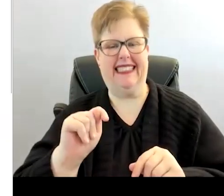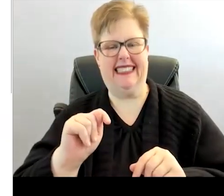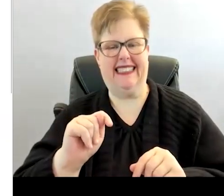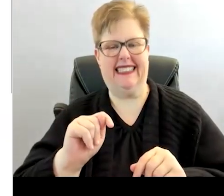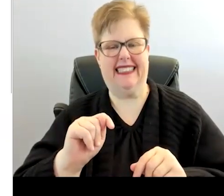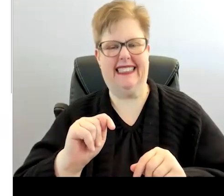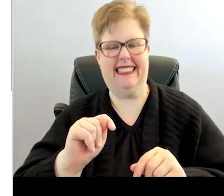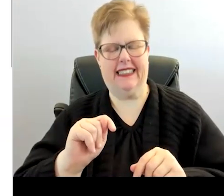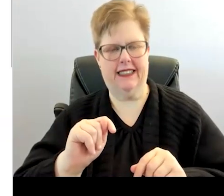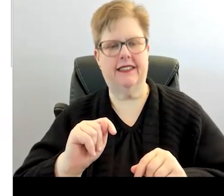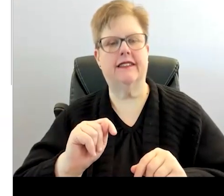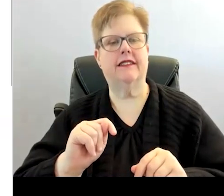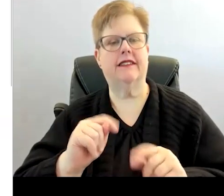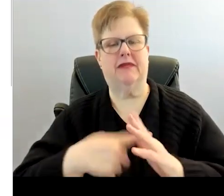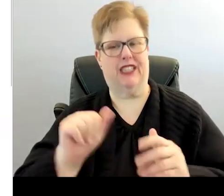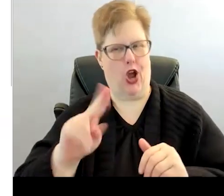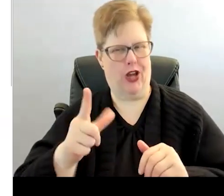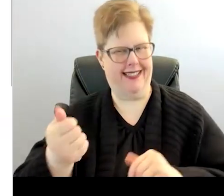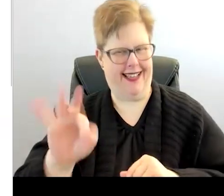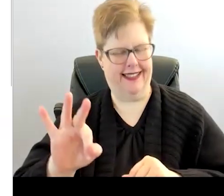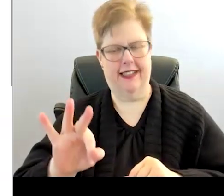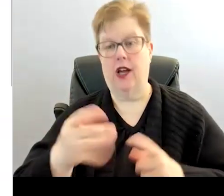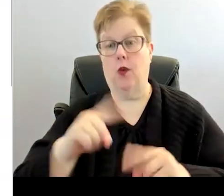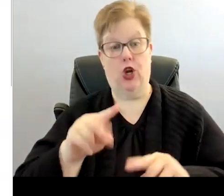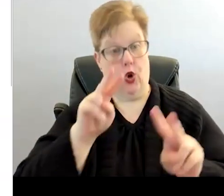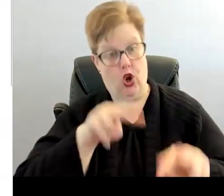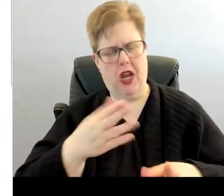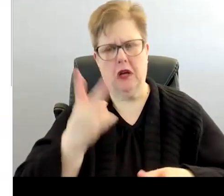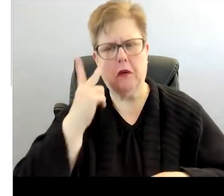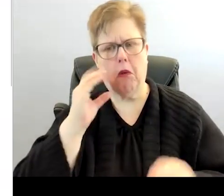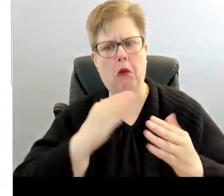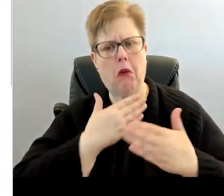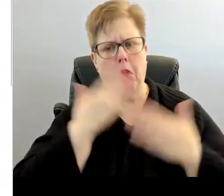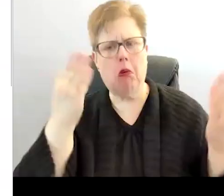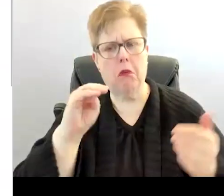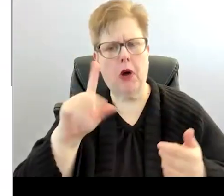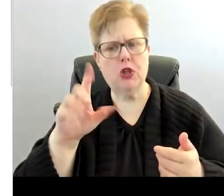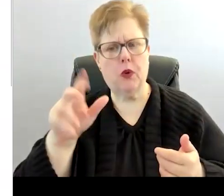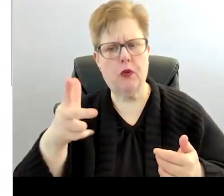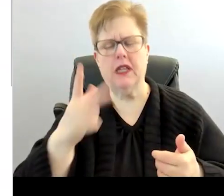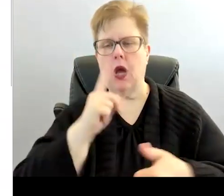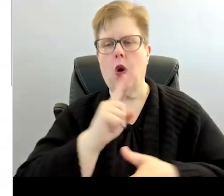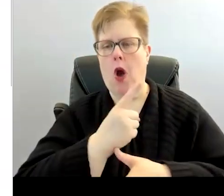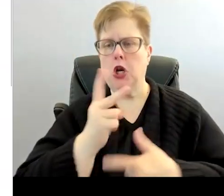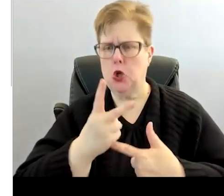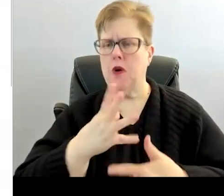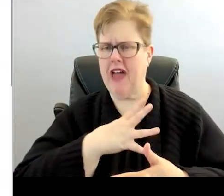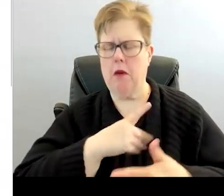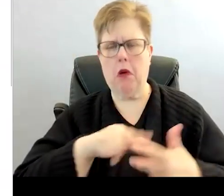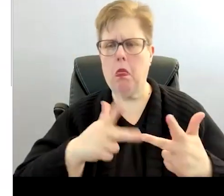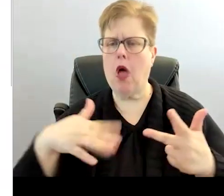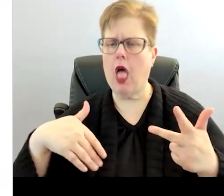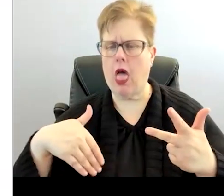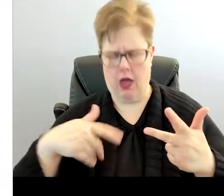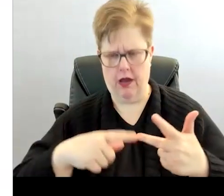on August 19th. So when you're here, don't be surprised when you don't see module 3. Right now, you'll see module 1 and module 2. But you